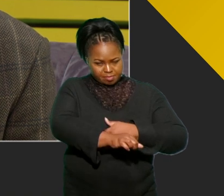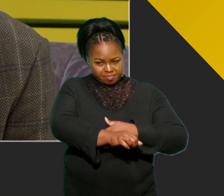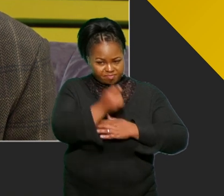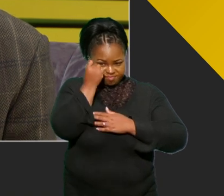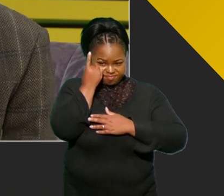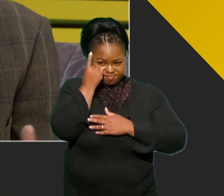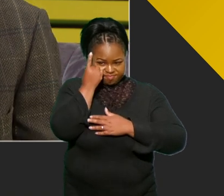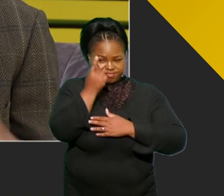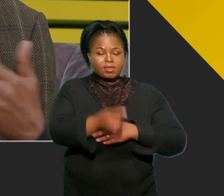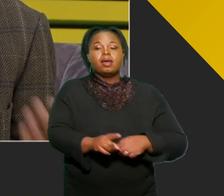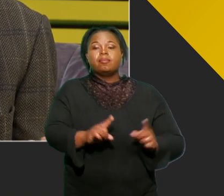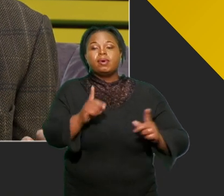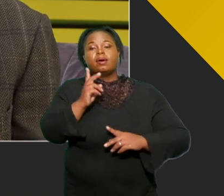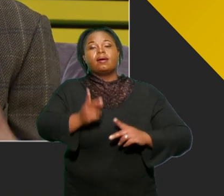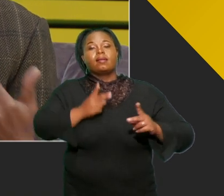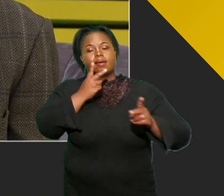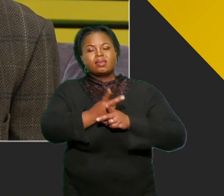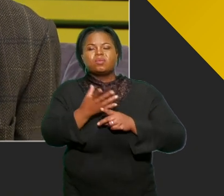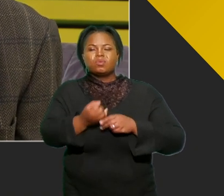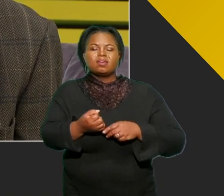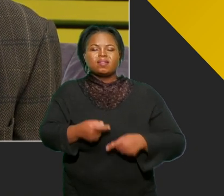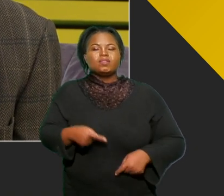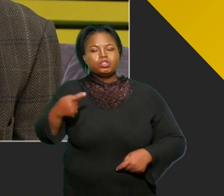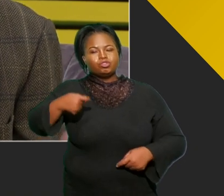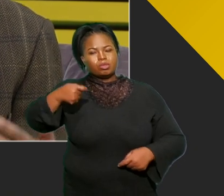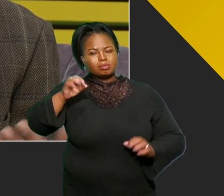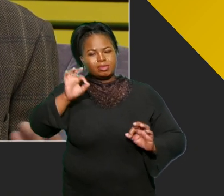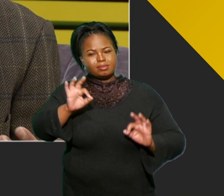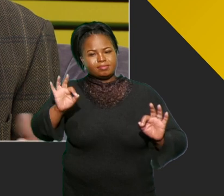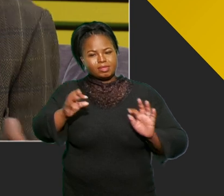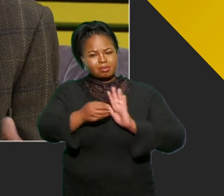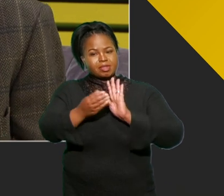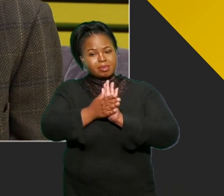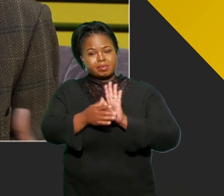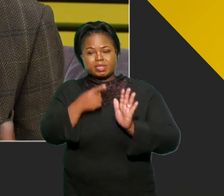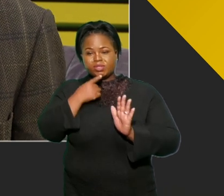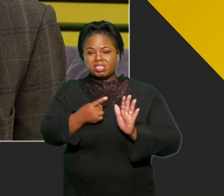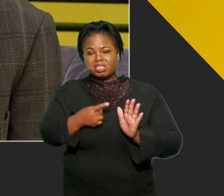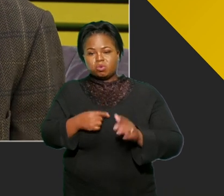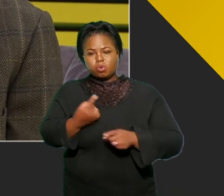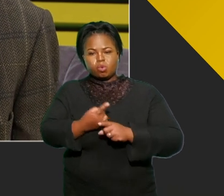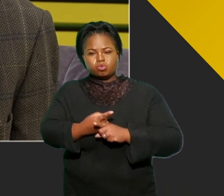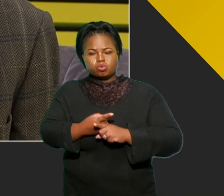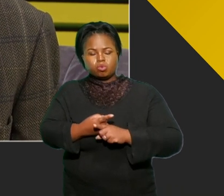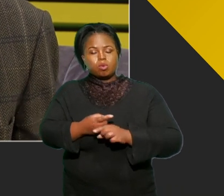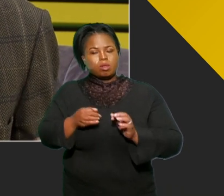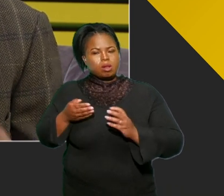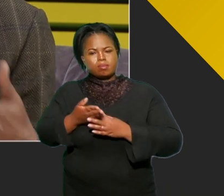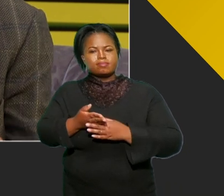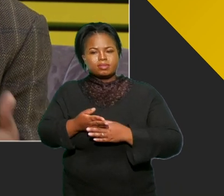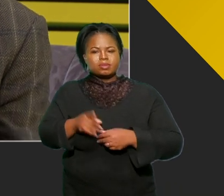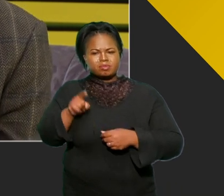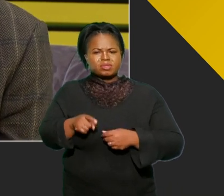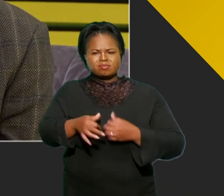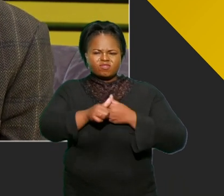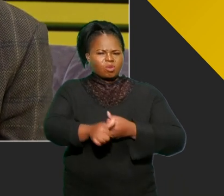You understand? Yeah. But further than that, it's not my judgment. That but, we're supposed, as well as a more groundbreaking judgment, but, that we're supposed